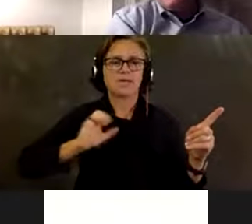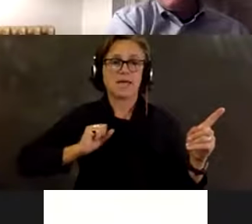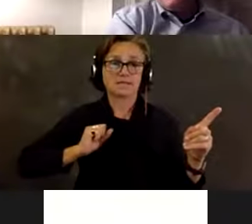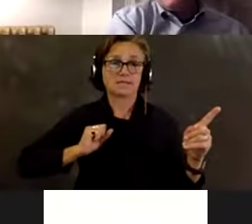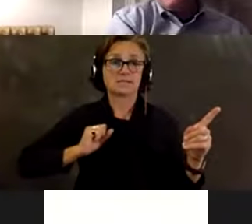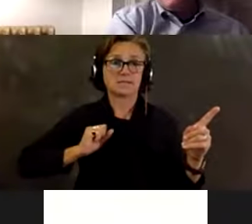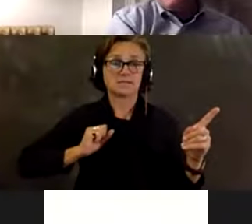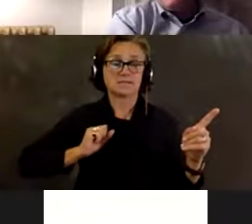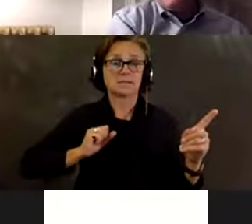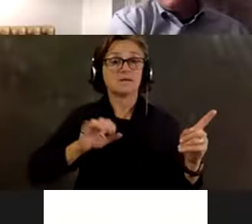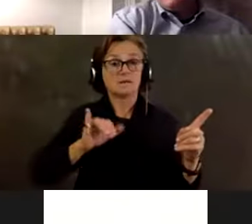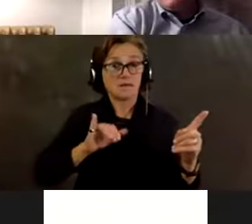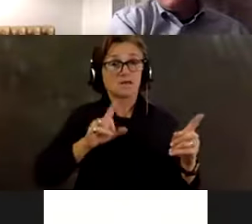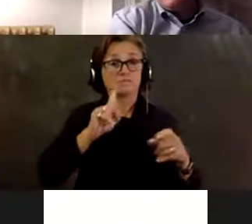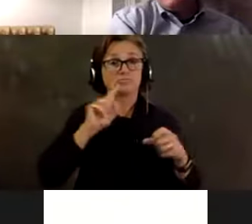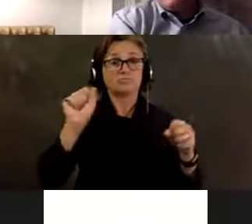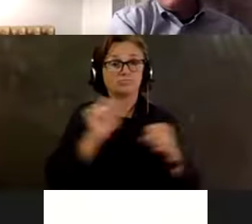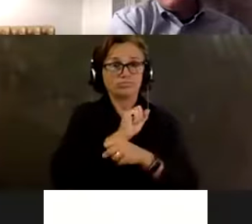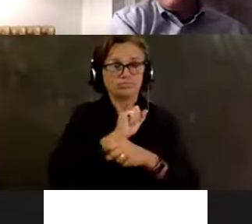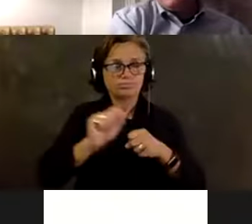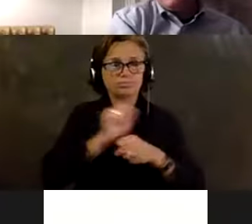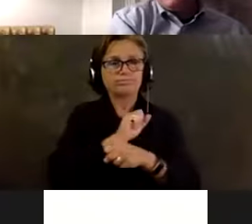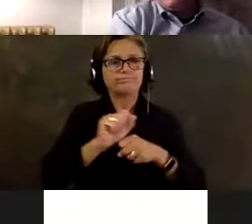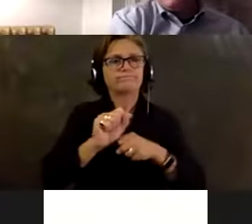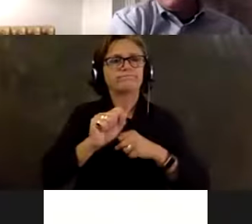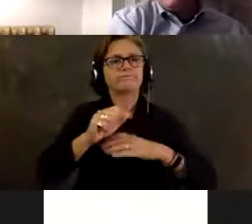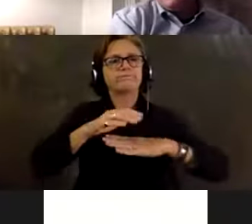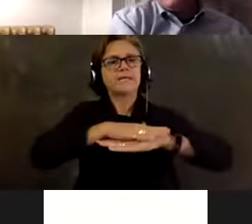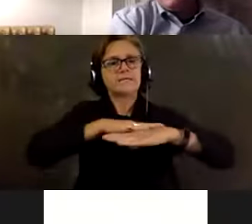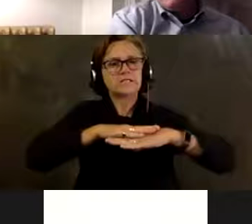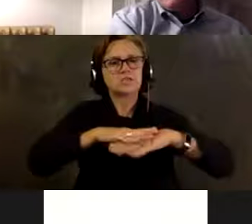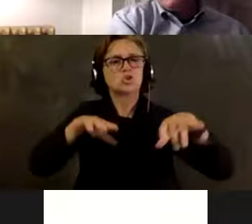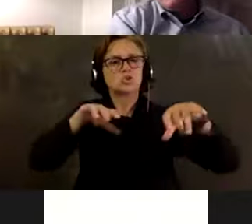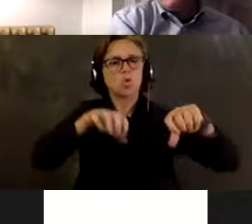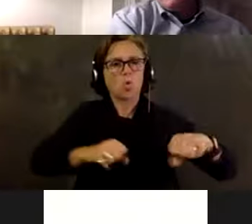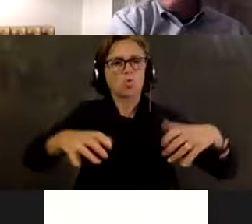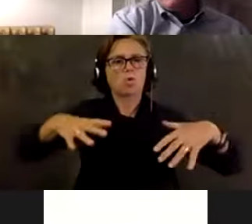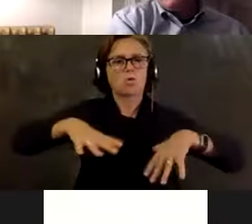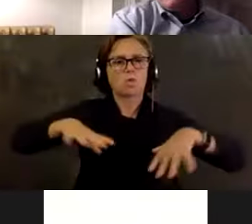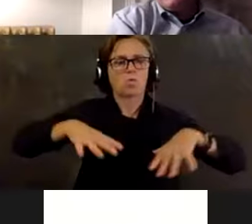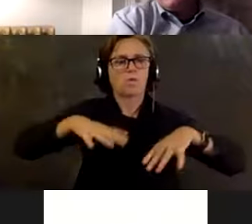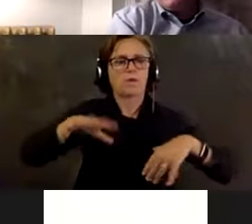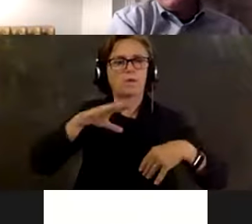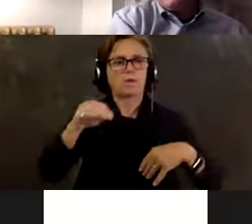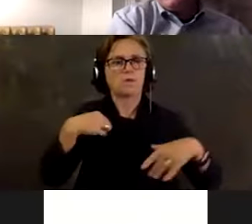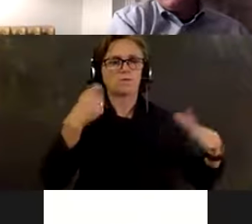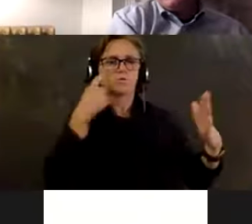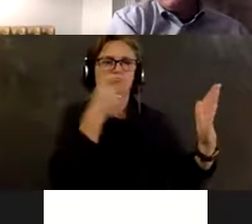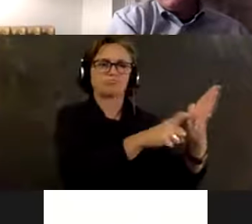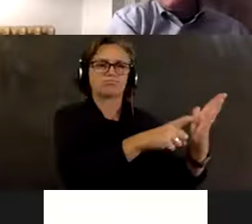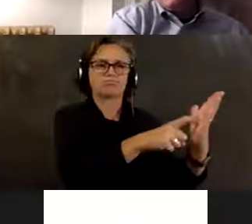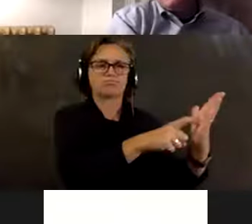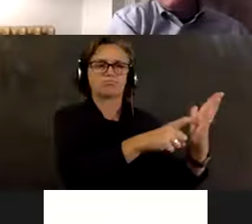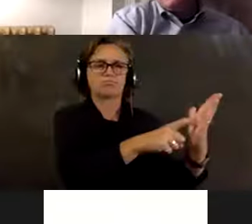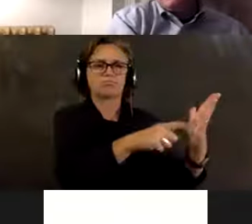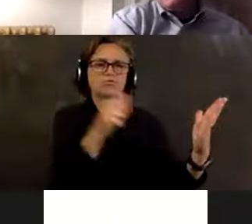an actual indigenous owned clothing company. And that's how you can tell that the girl is